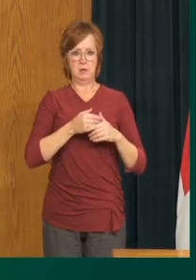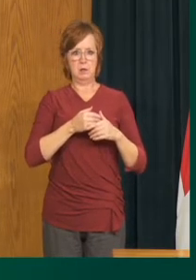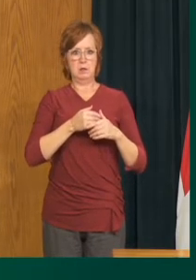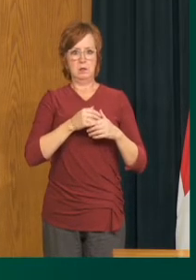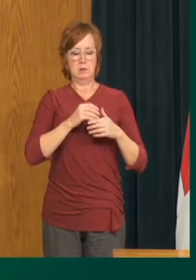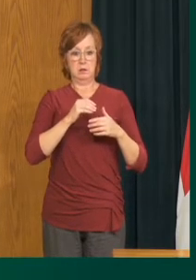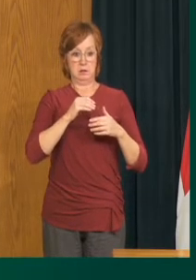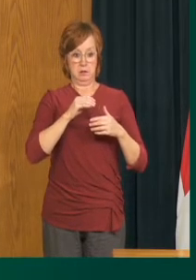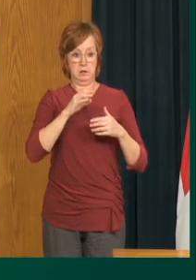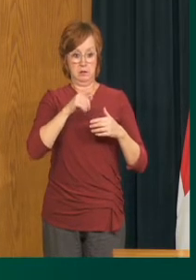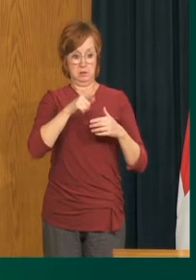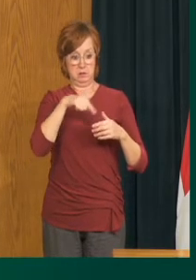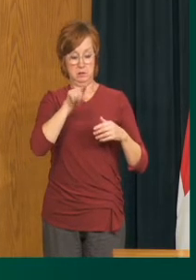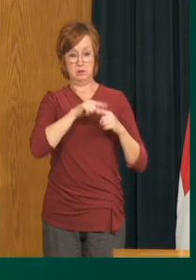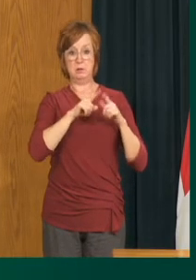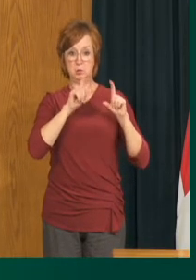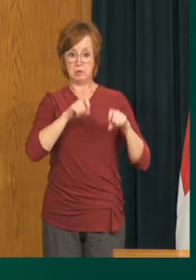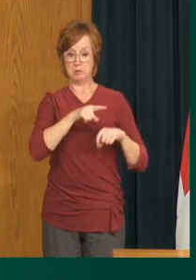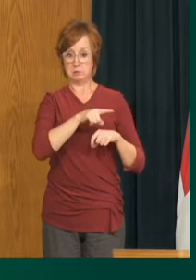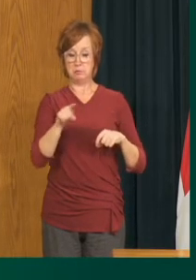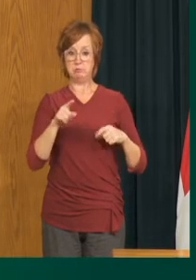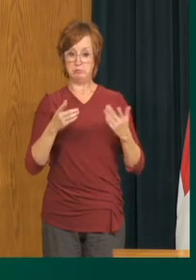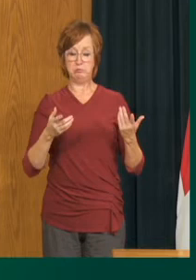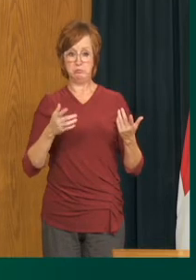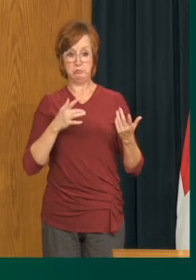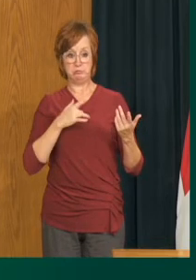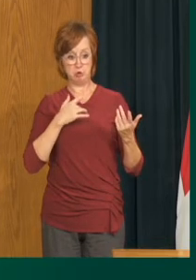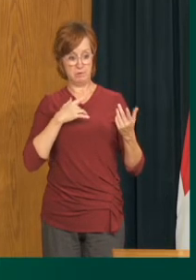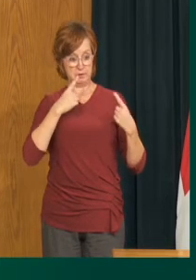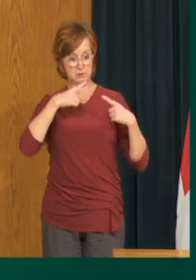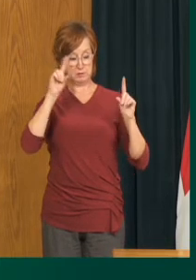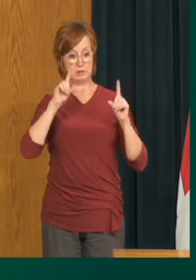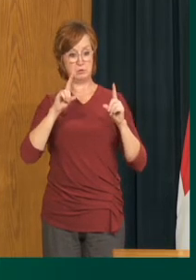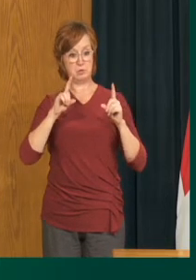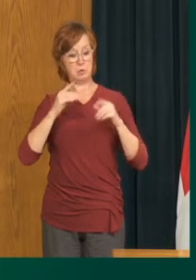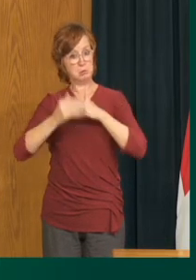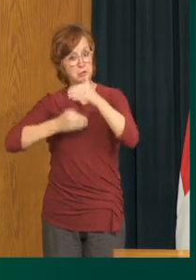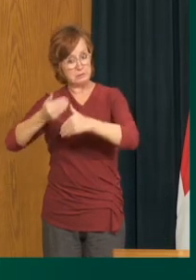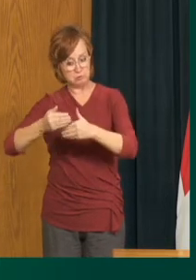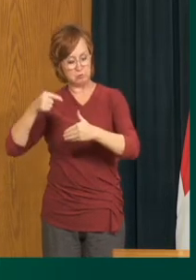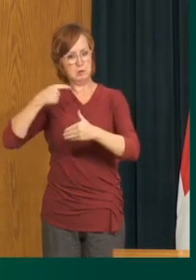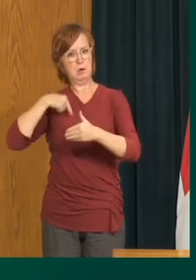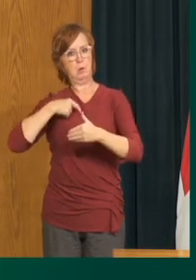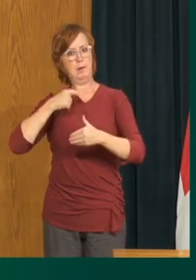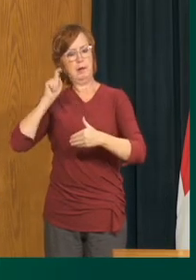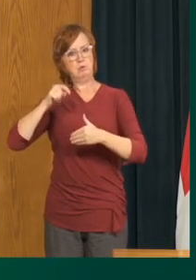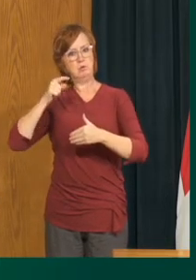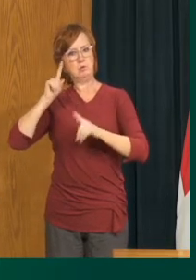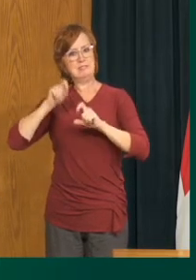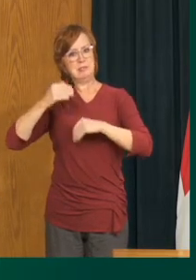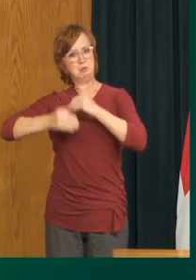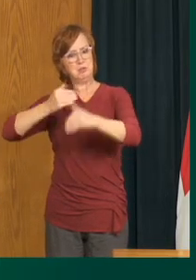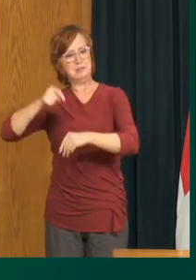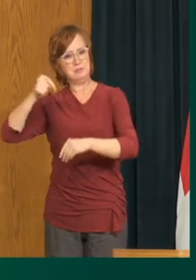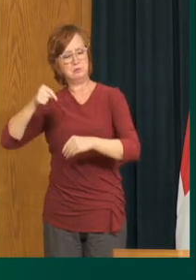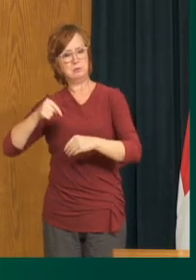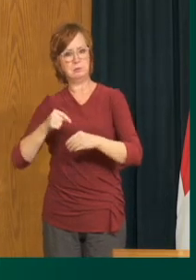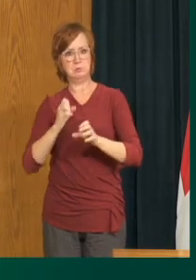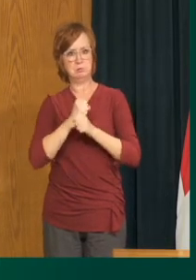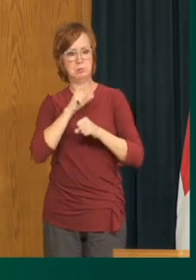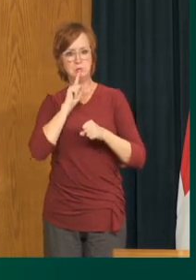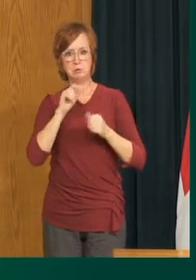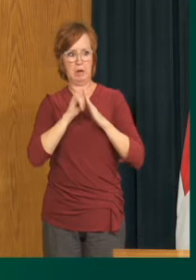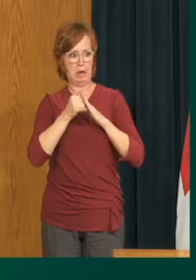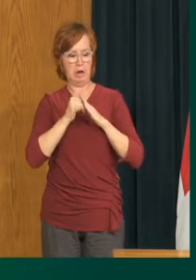old enough to be tested on their own as long as there's consent, or if there's a need to test either in a school, after school hours, or